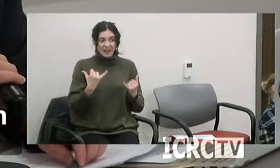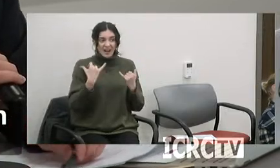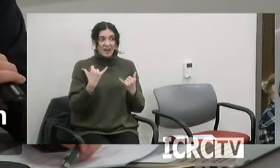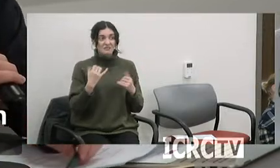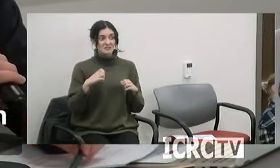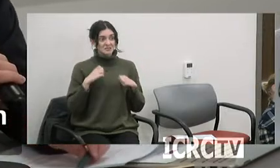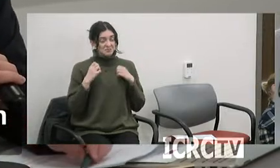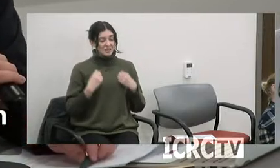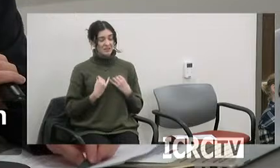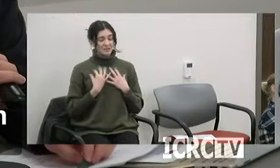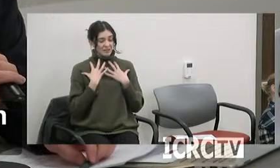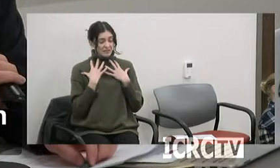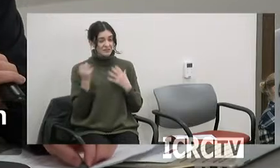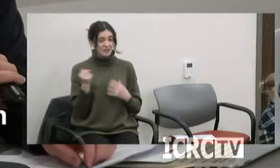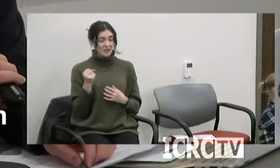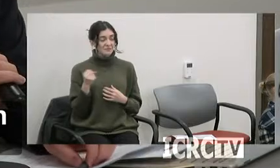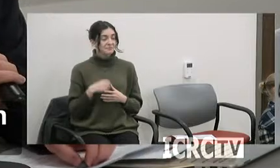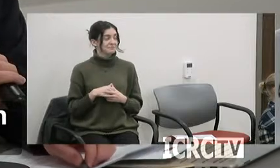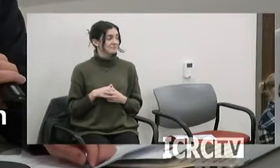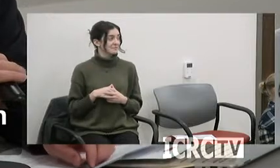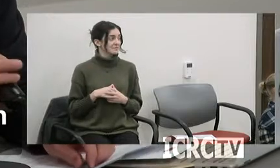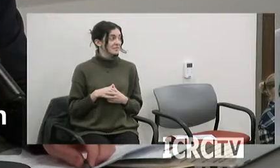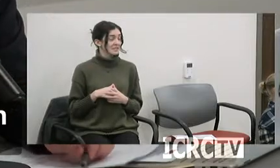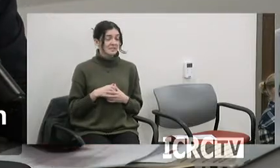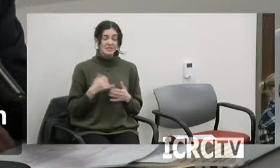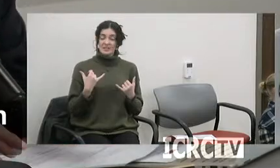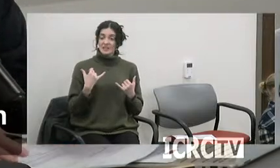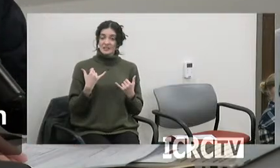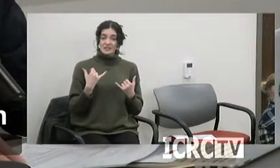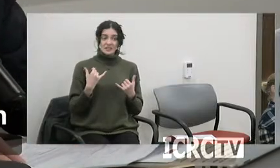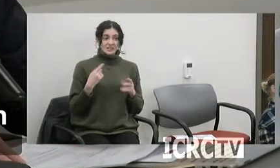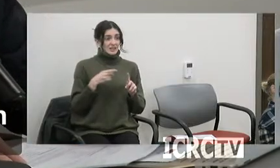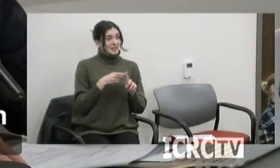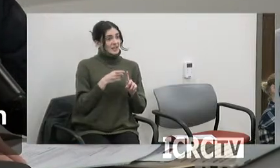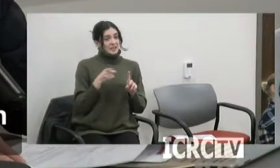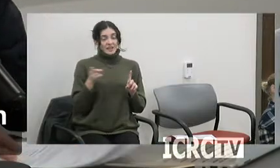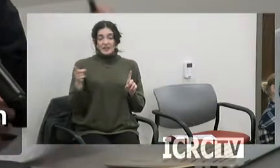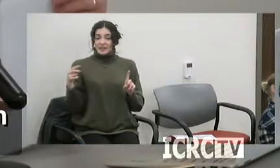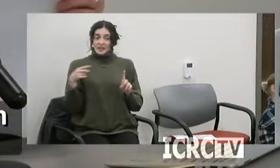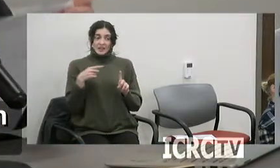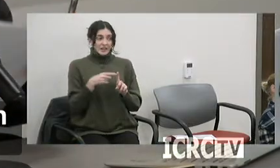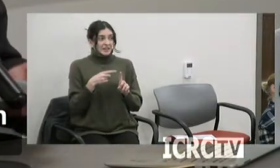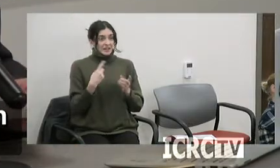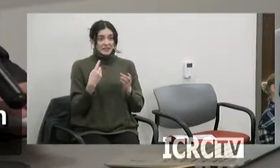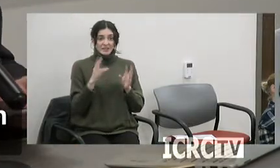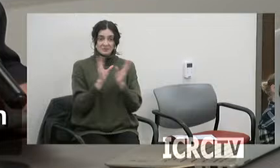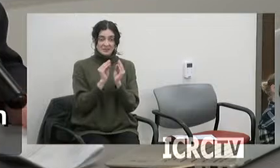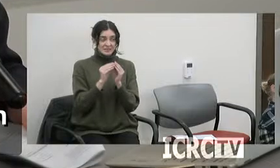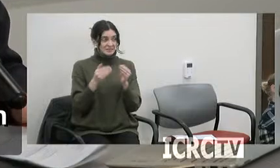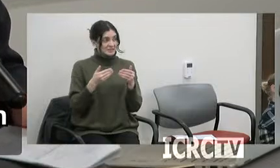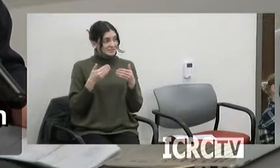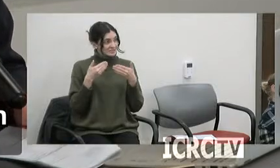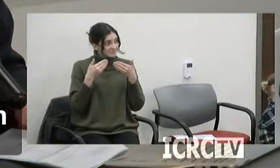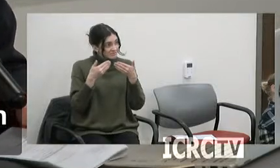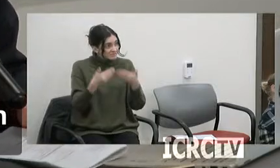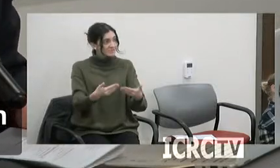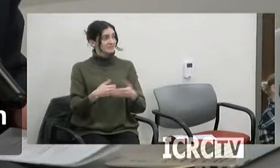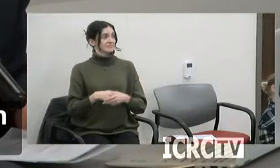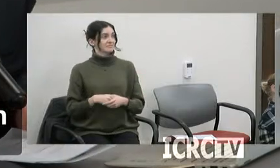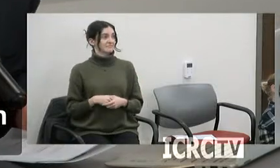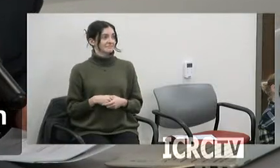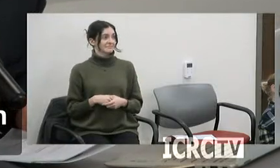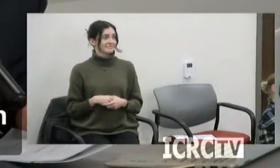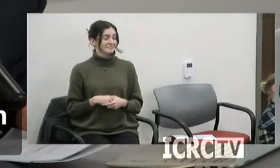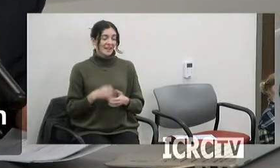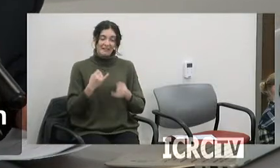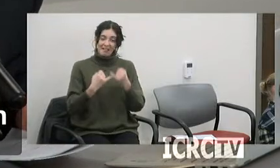With that, I think I'm going to go ahead and move on and get this meeting on a roll here one last time. And I didn't see